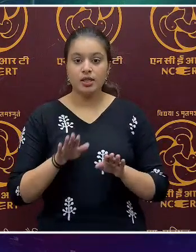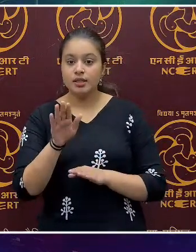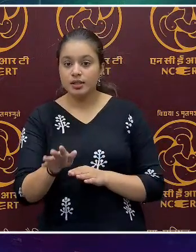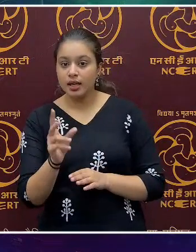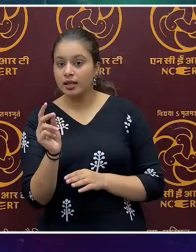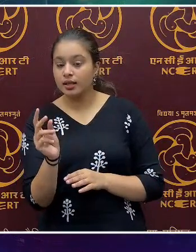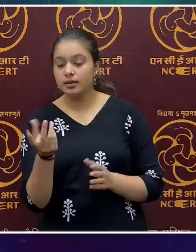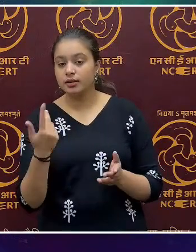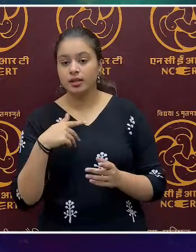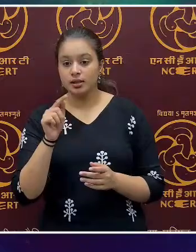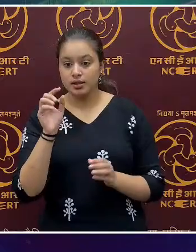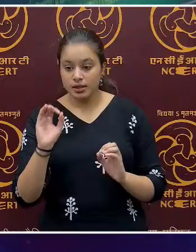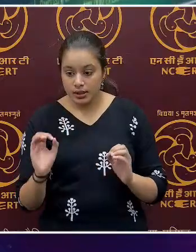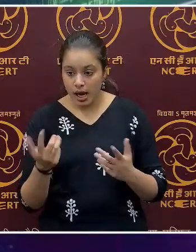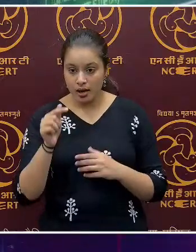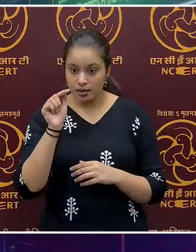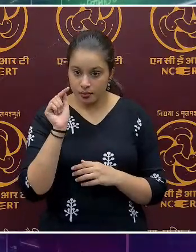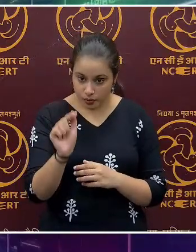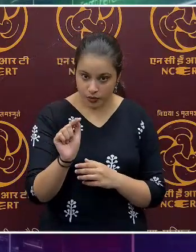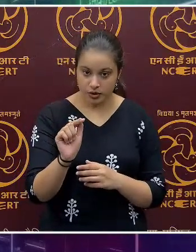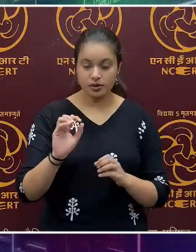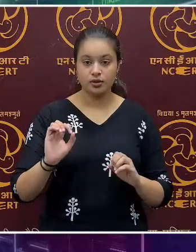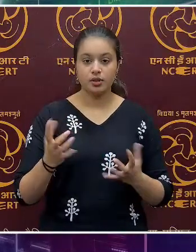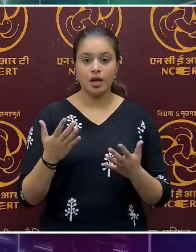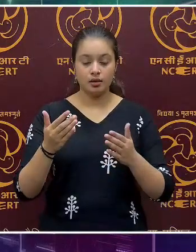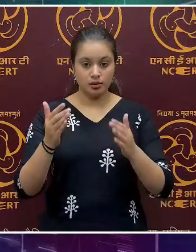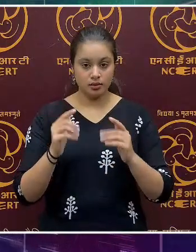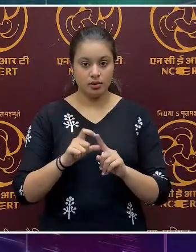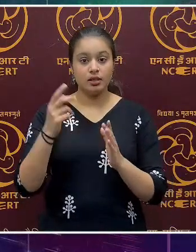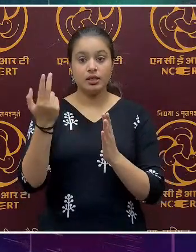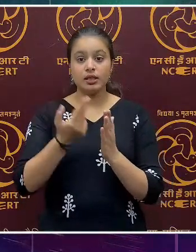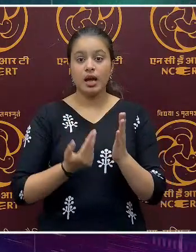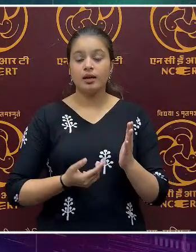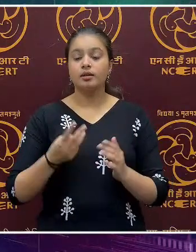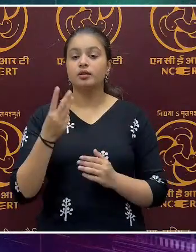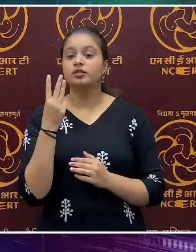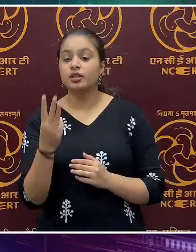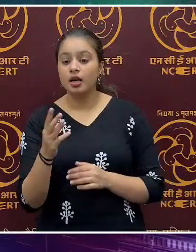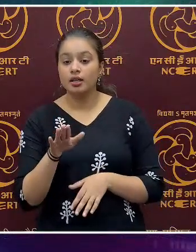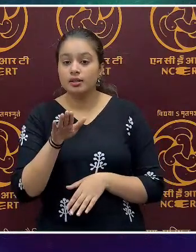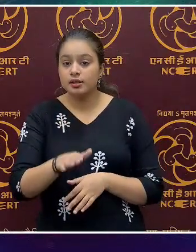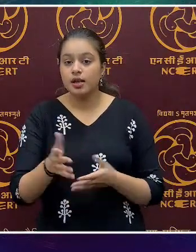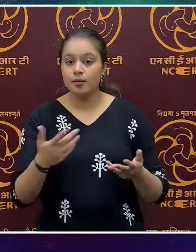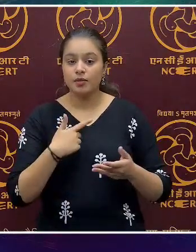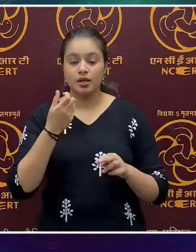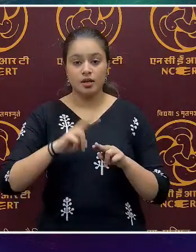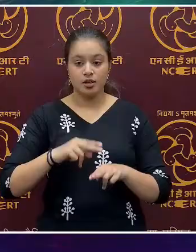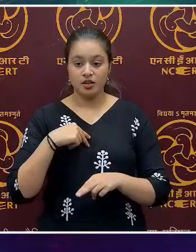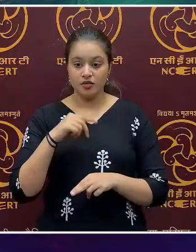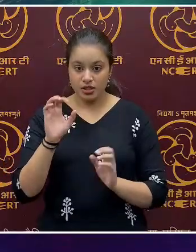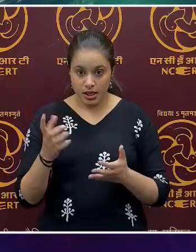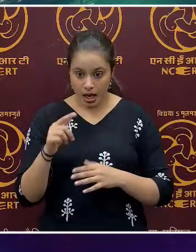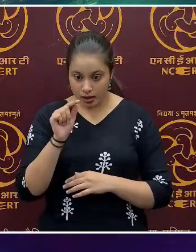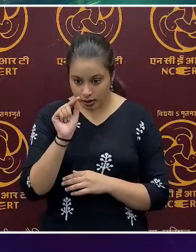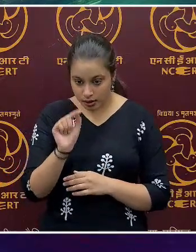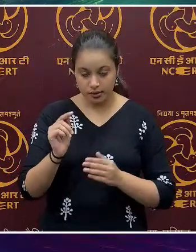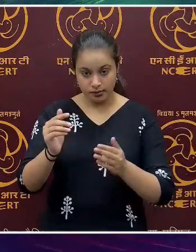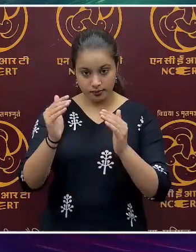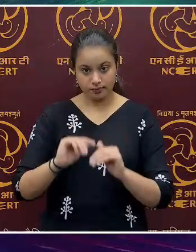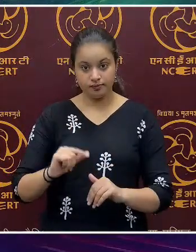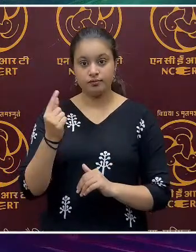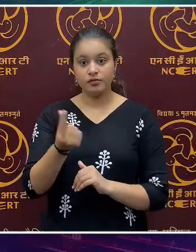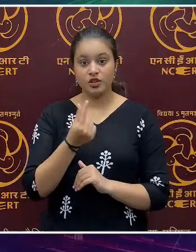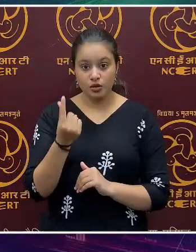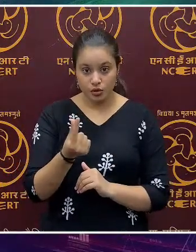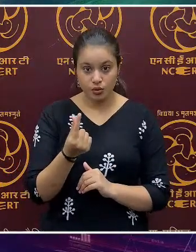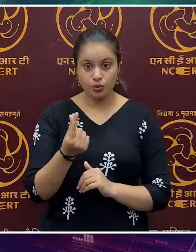to click on the start button to view the state diagram. And the third step is to, if you have clicked on the start button, then use the next and